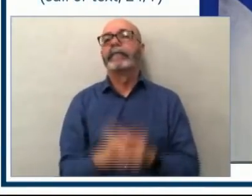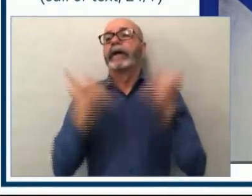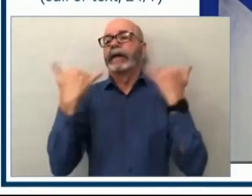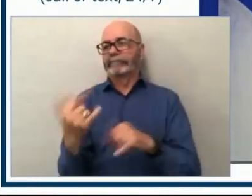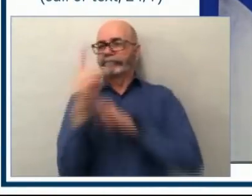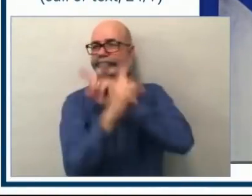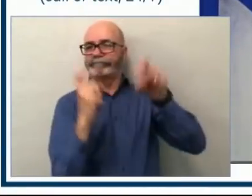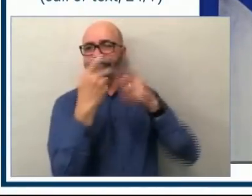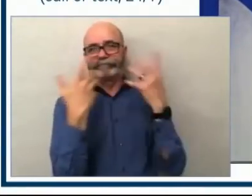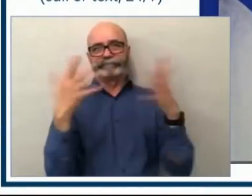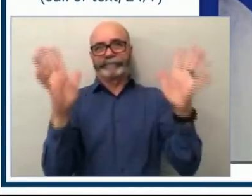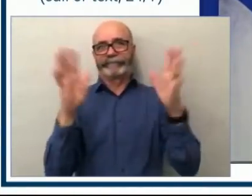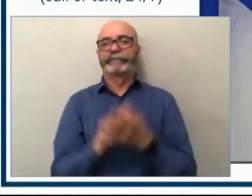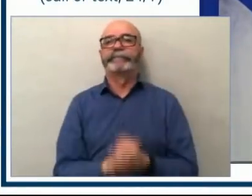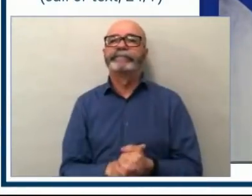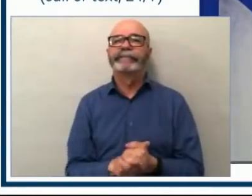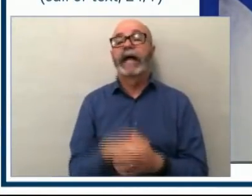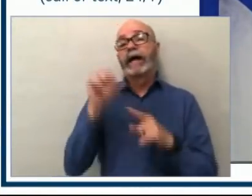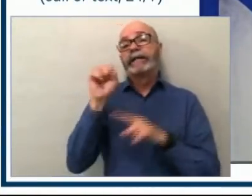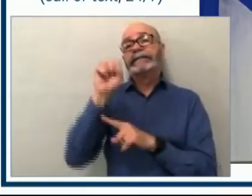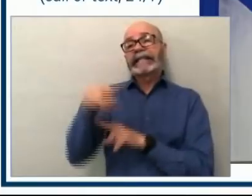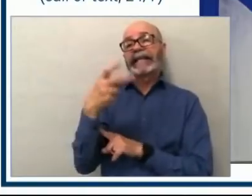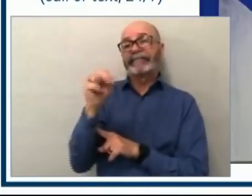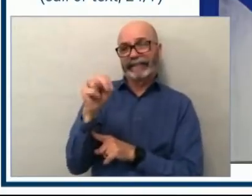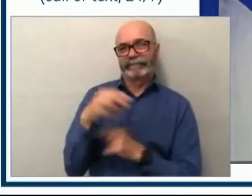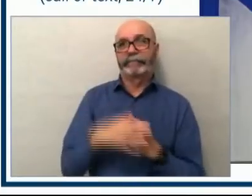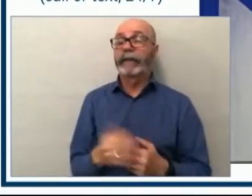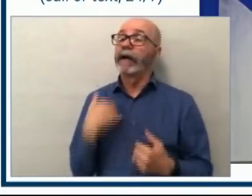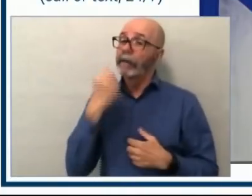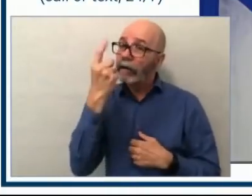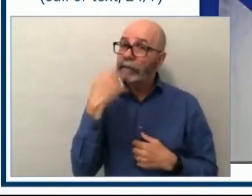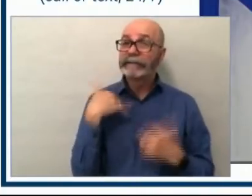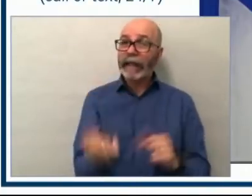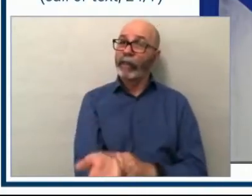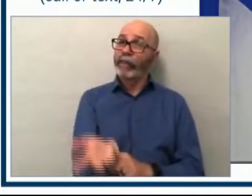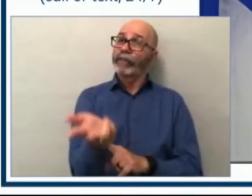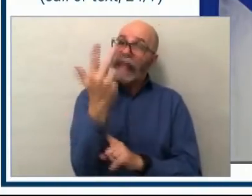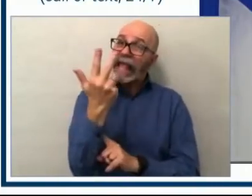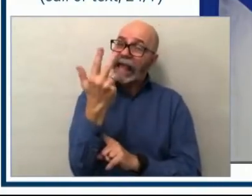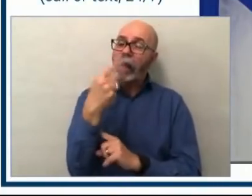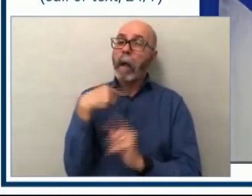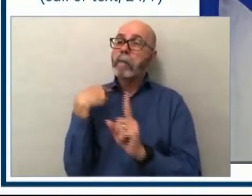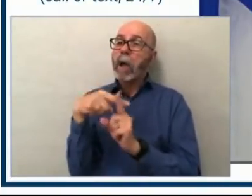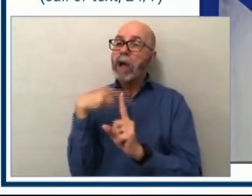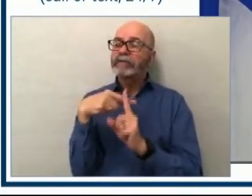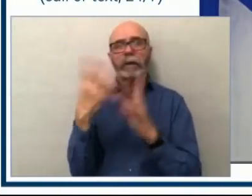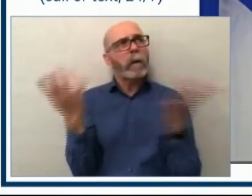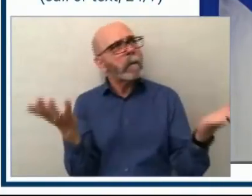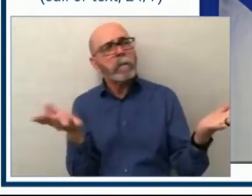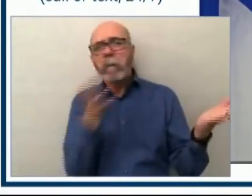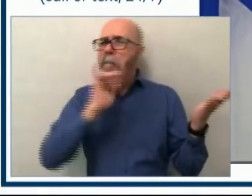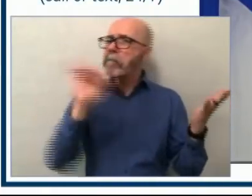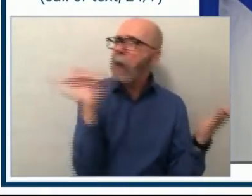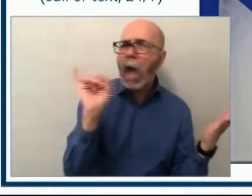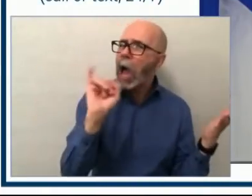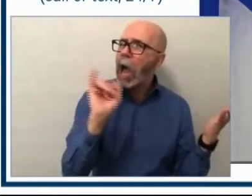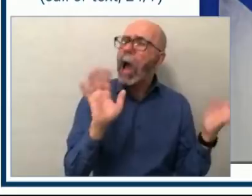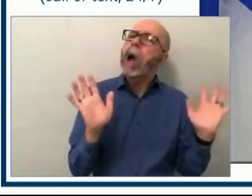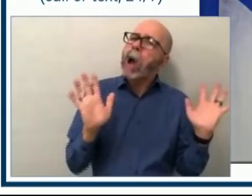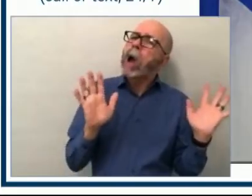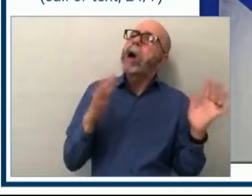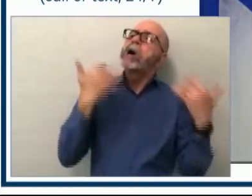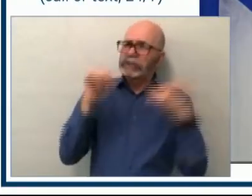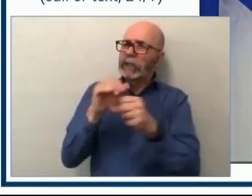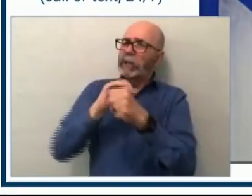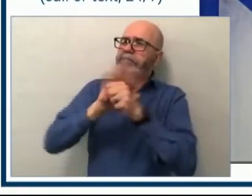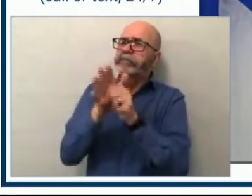like a lot, but it's more than we've had in a while, and it's proof that COVID is still here. COVID is in every one of the